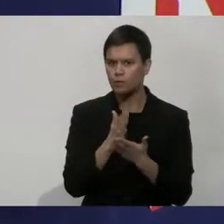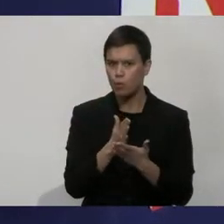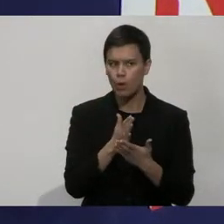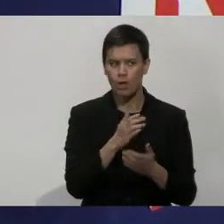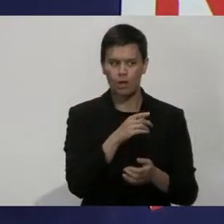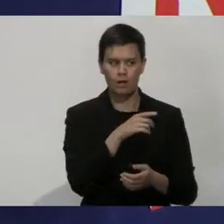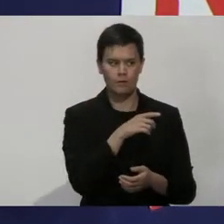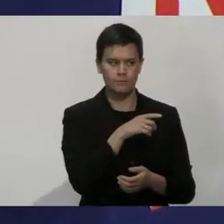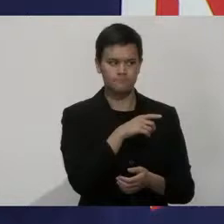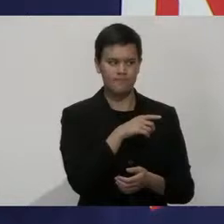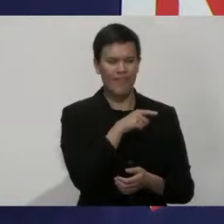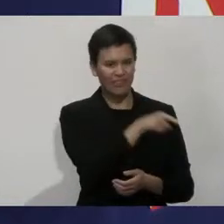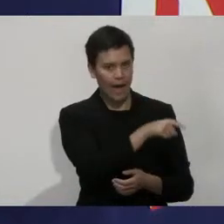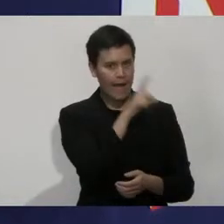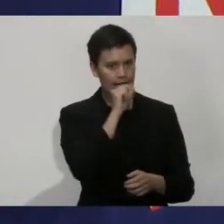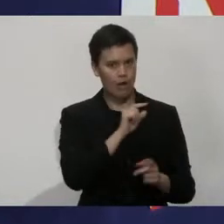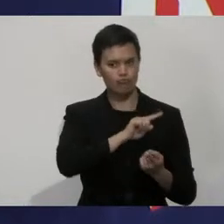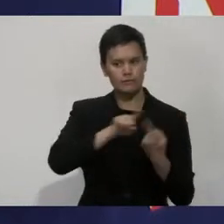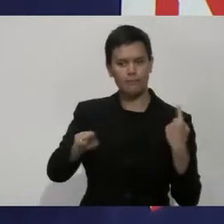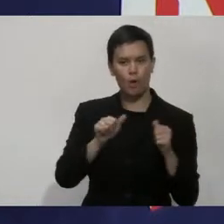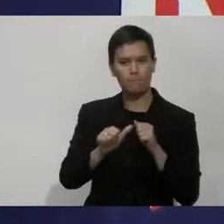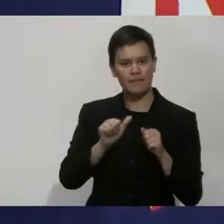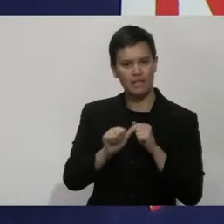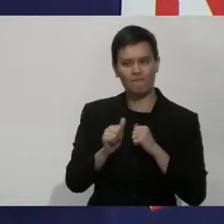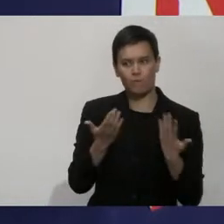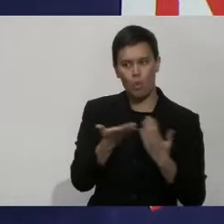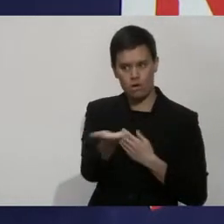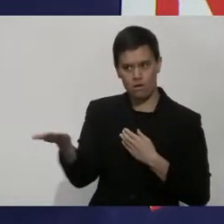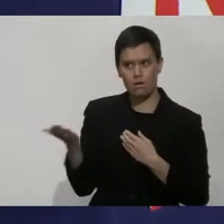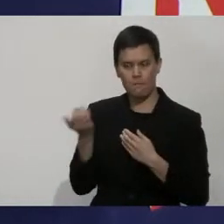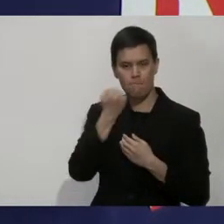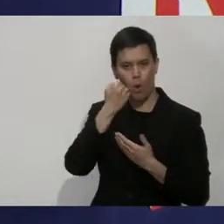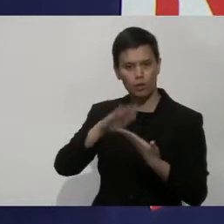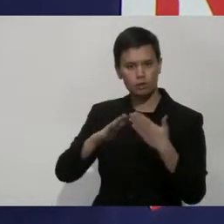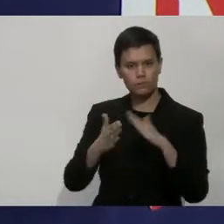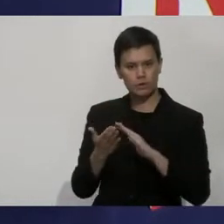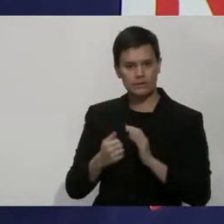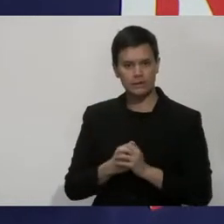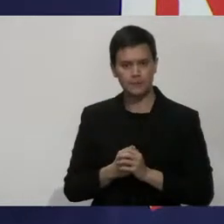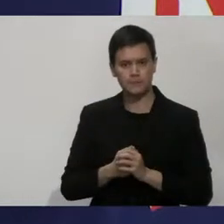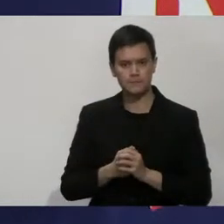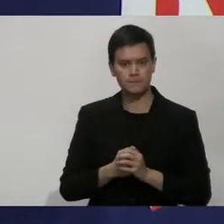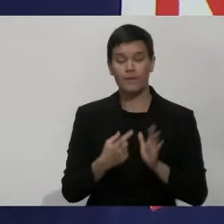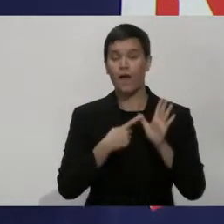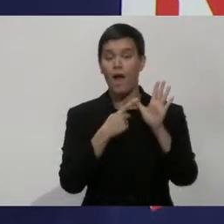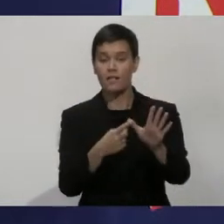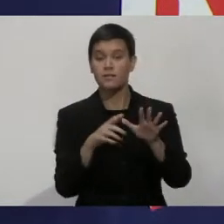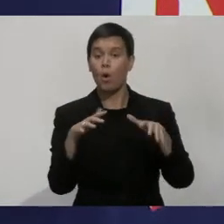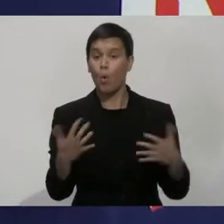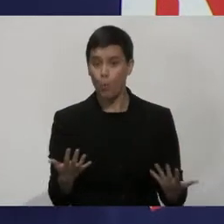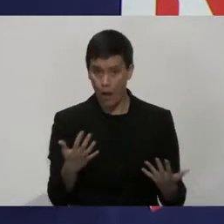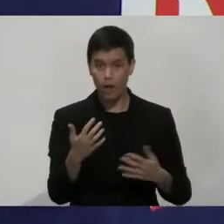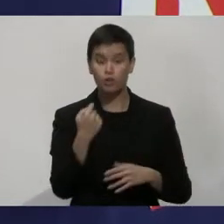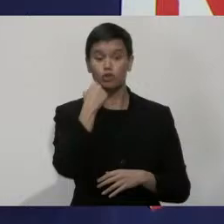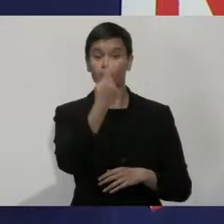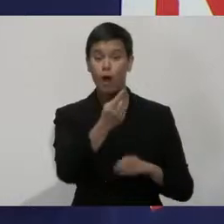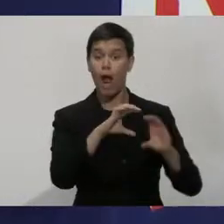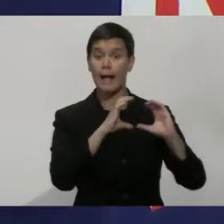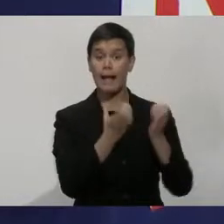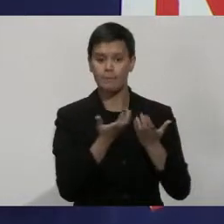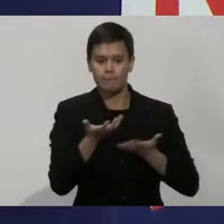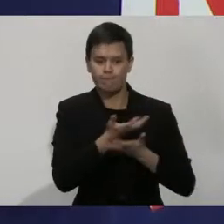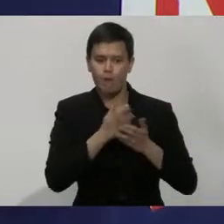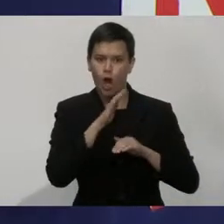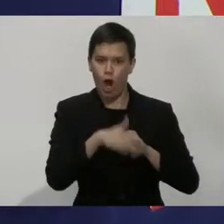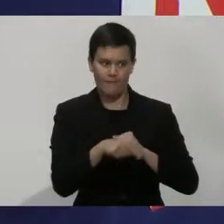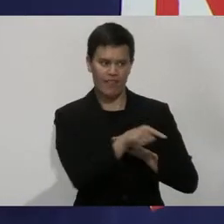that community, responds to their concerns? So that we'll be reviewing that at Cabinet tomorrow. We will be reviewing the terms of reference for them, whether there's any additional